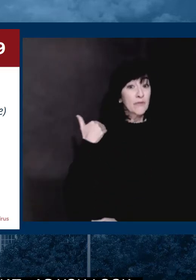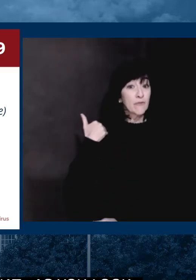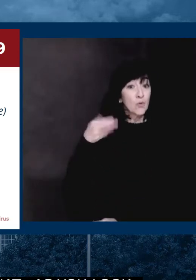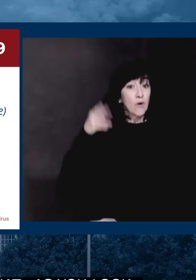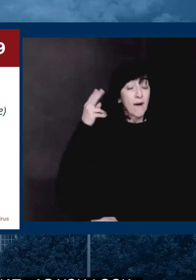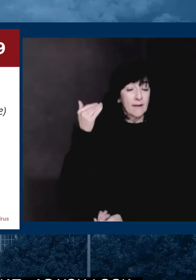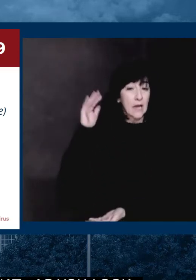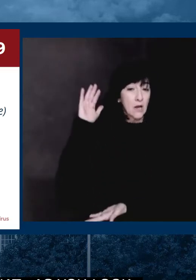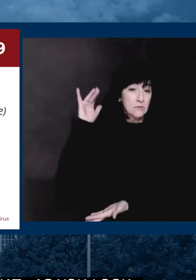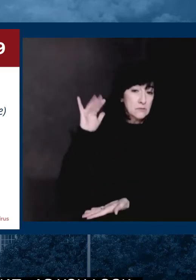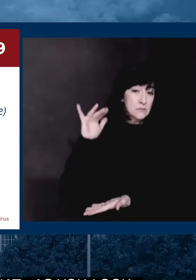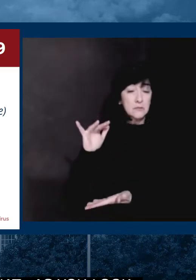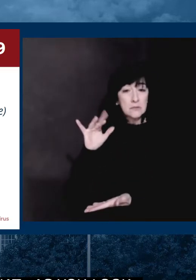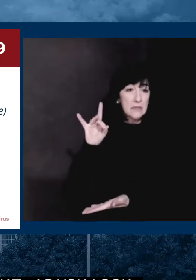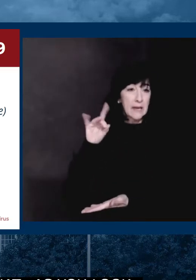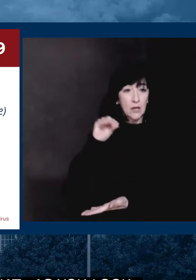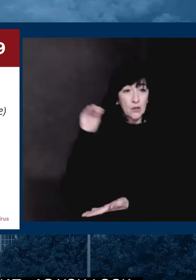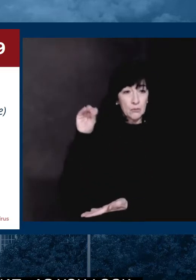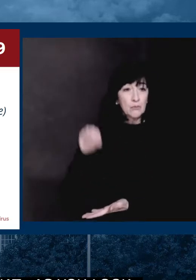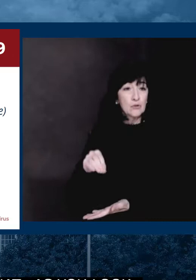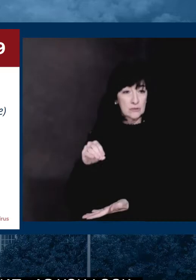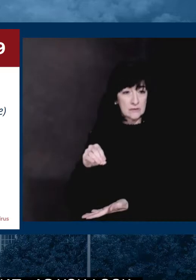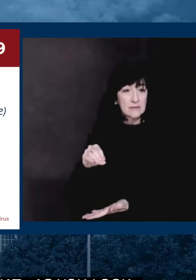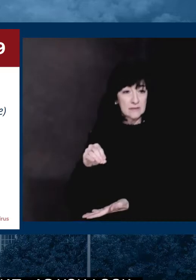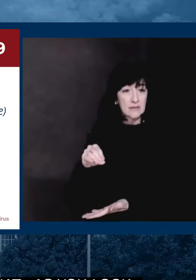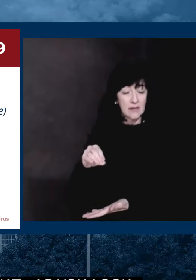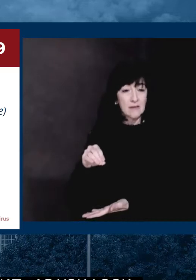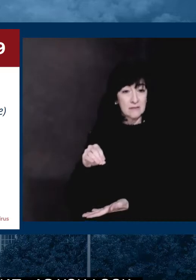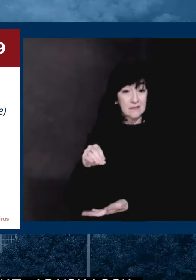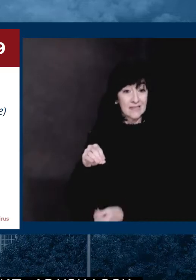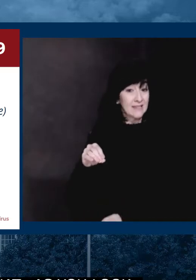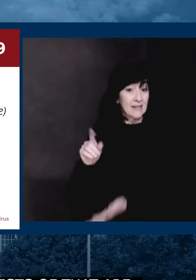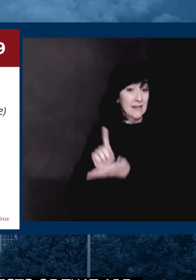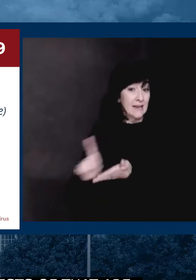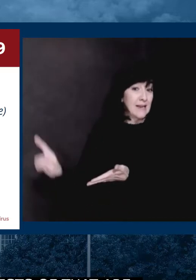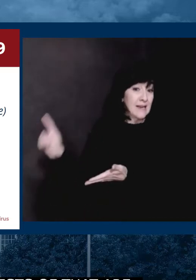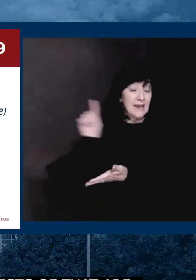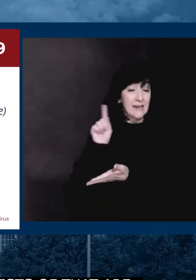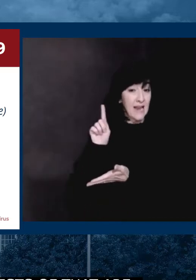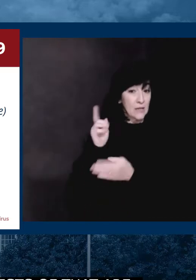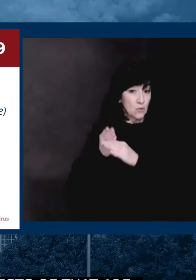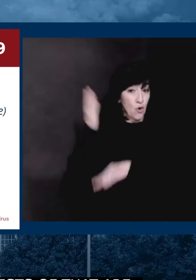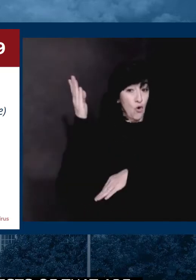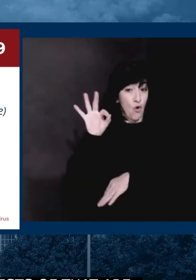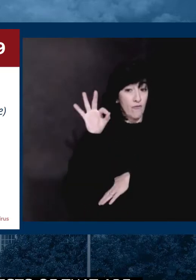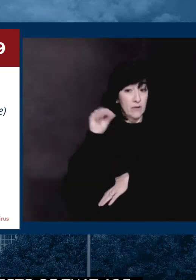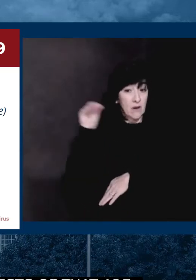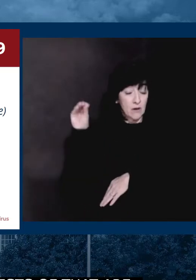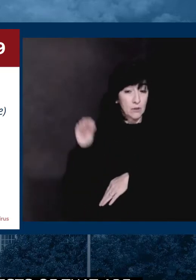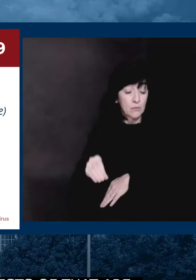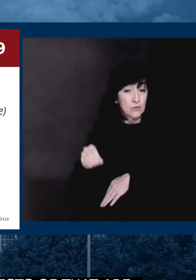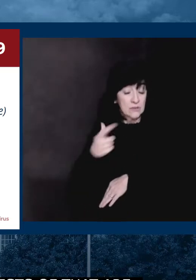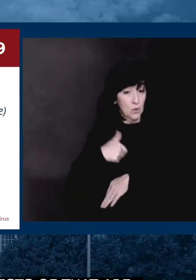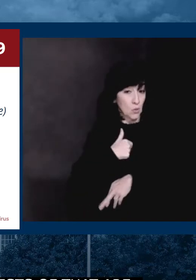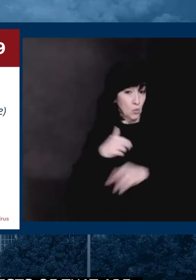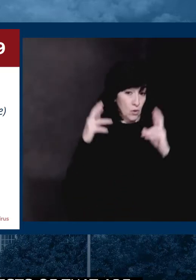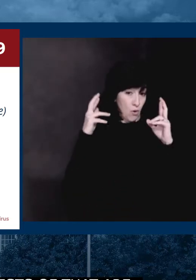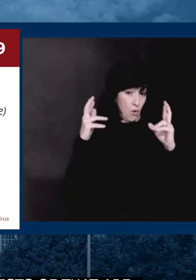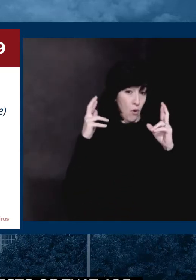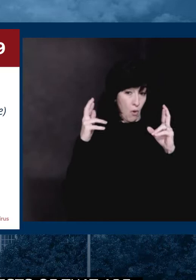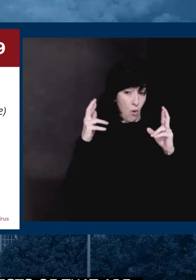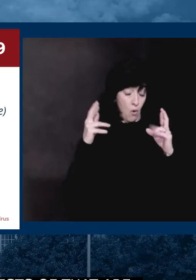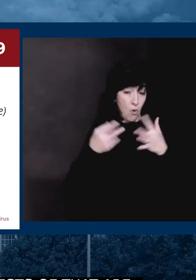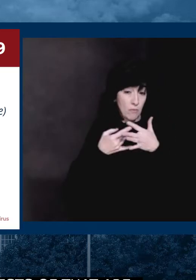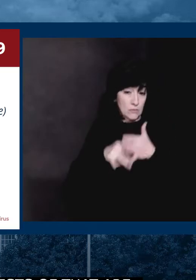moving average. That was up last week over 9%. So this is starting to flatten out, we hope. And we hope that